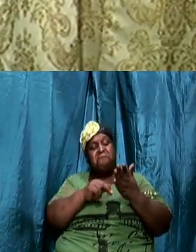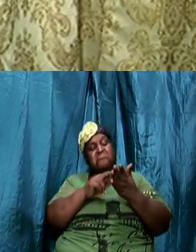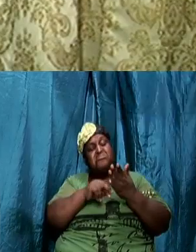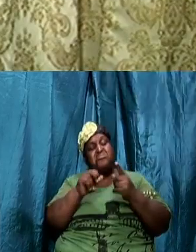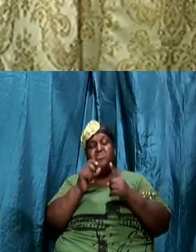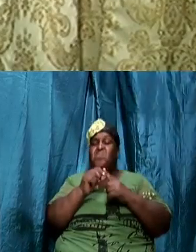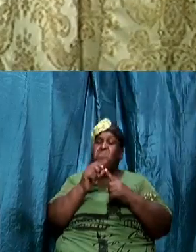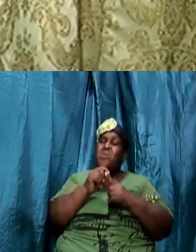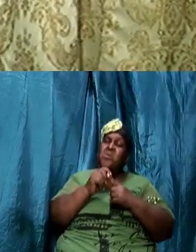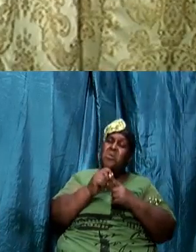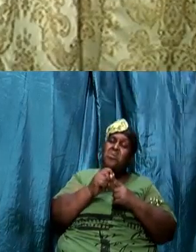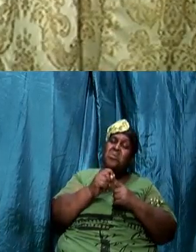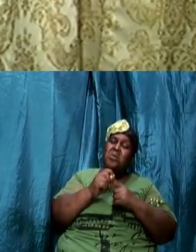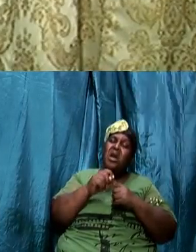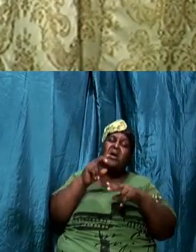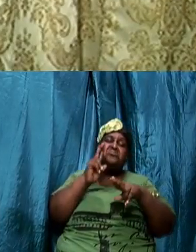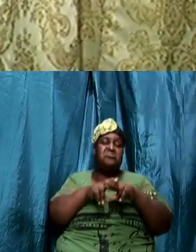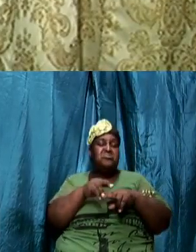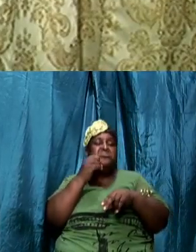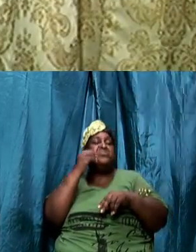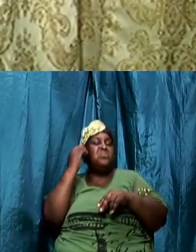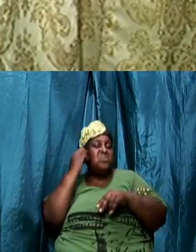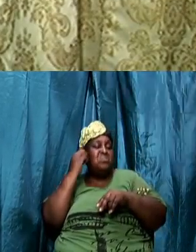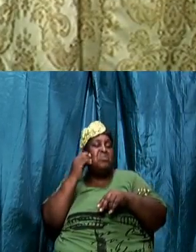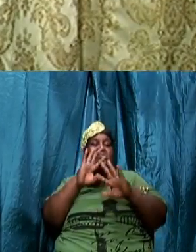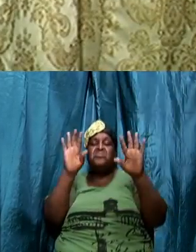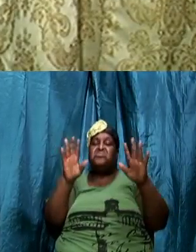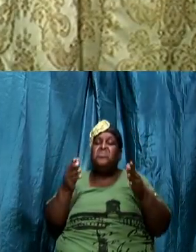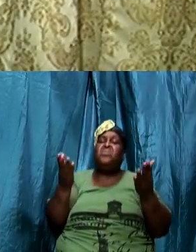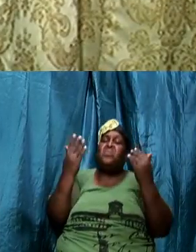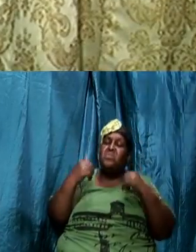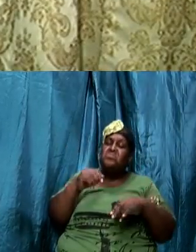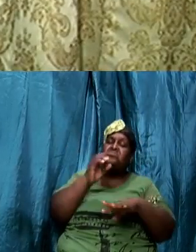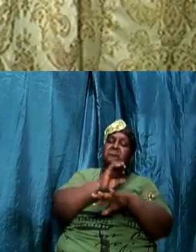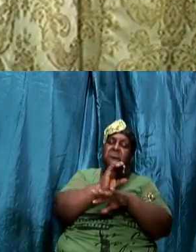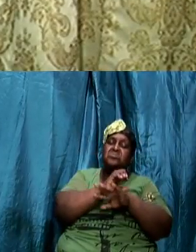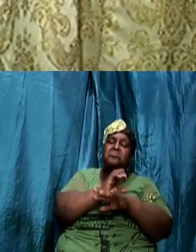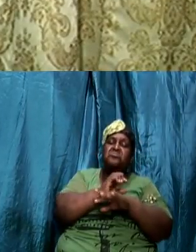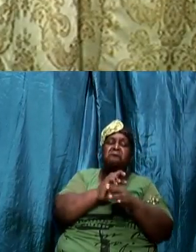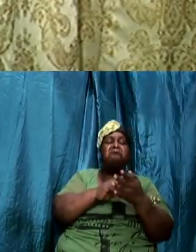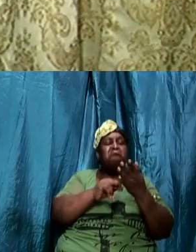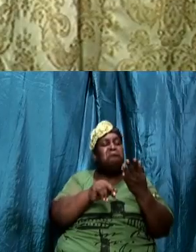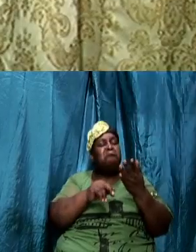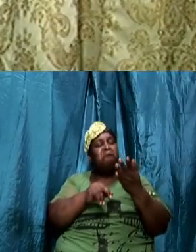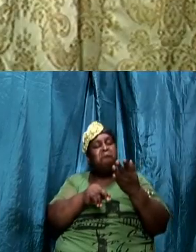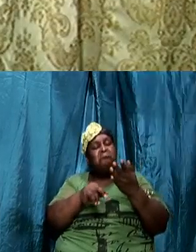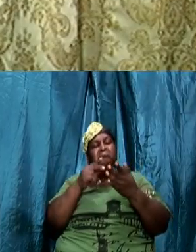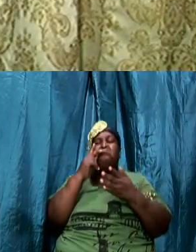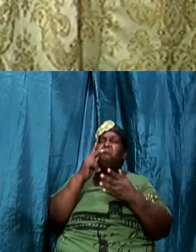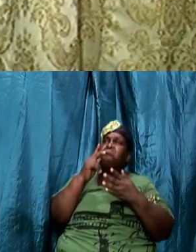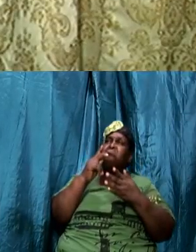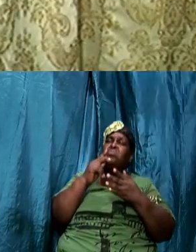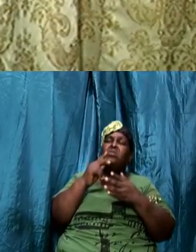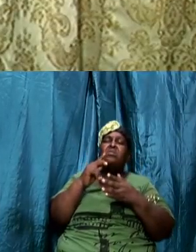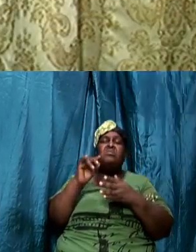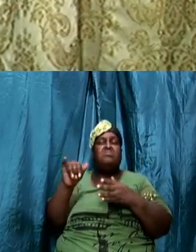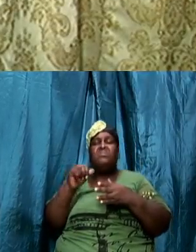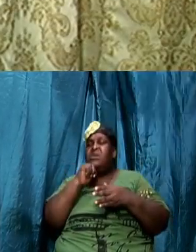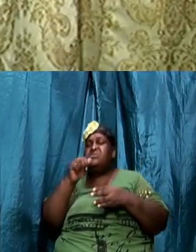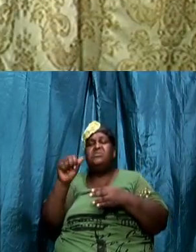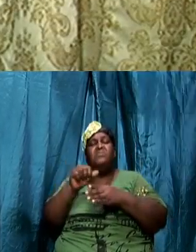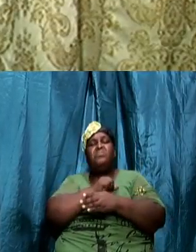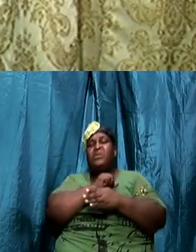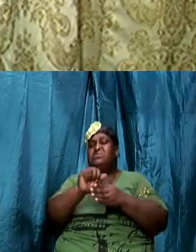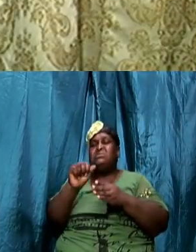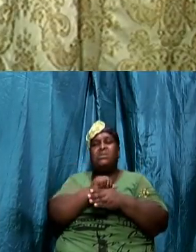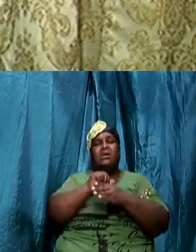then Sunday we come to church, read the Bible, they go back home, read, pray, and look up. That's not practical Christian living.